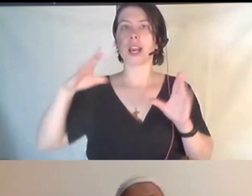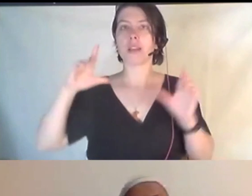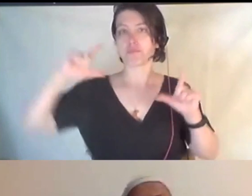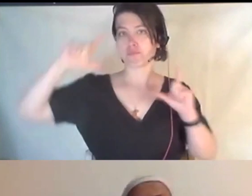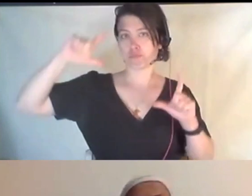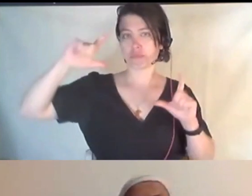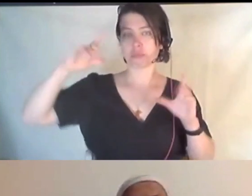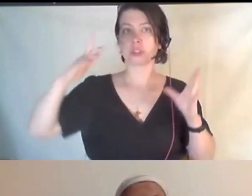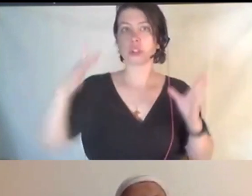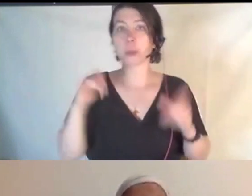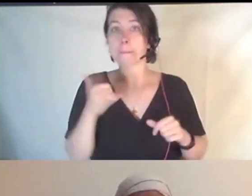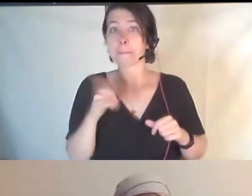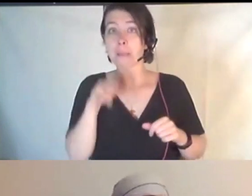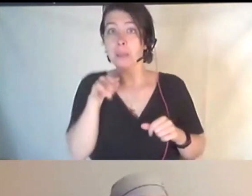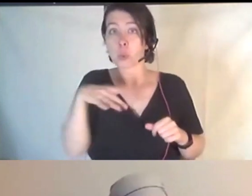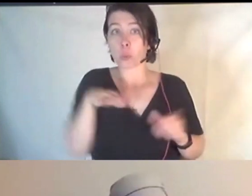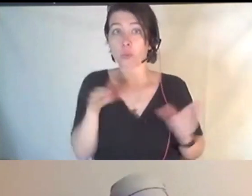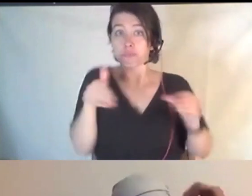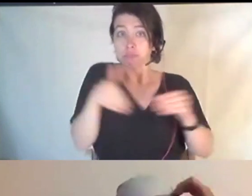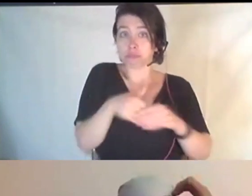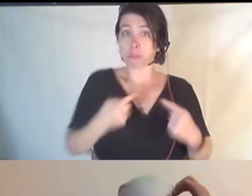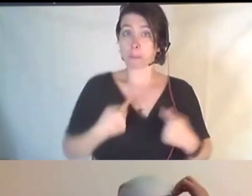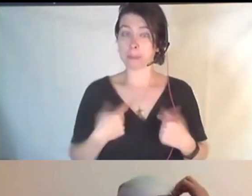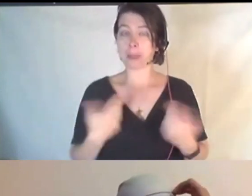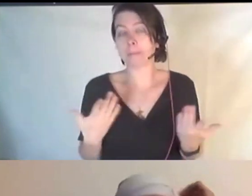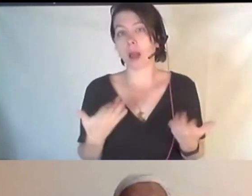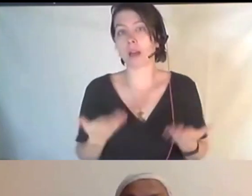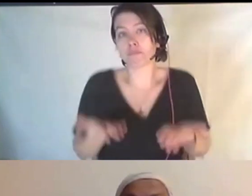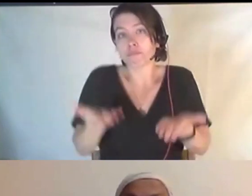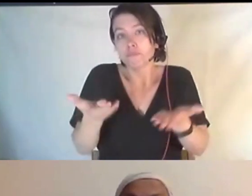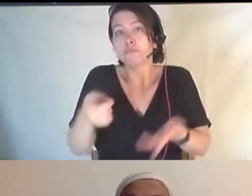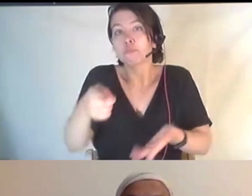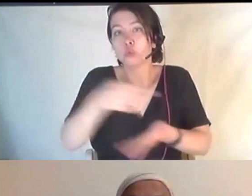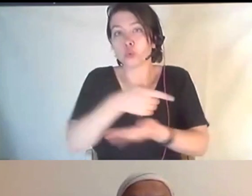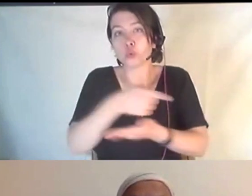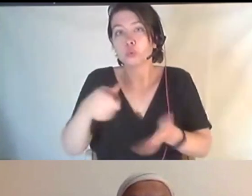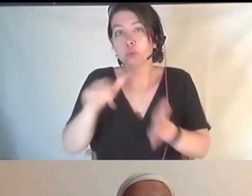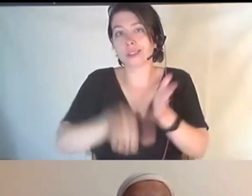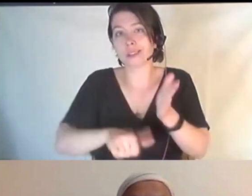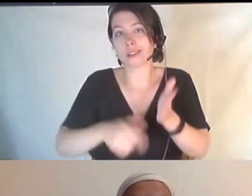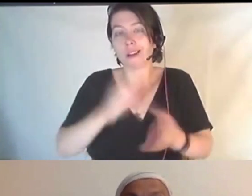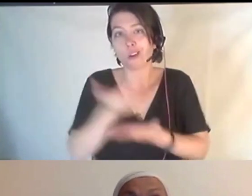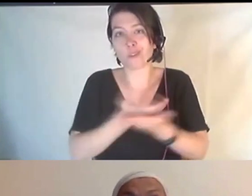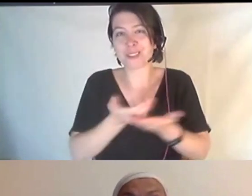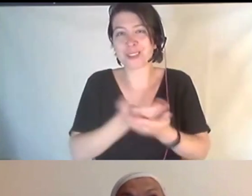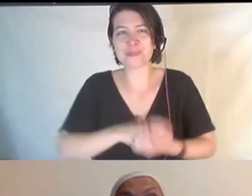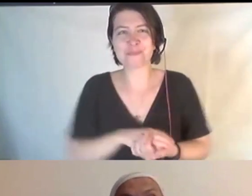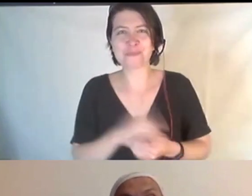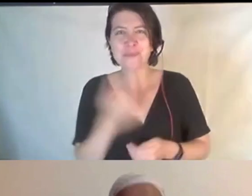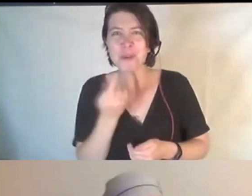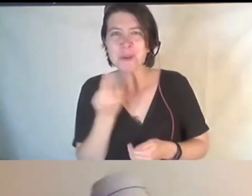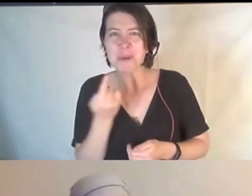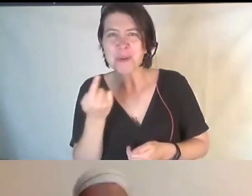to maybe include me. So, but I'll let you start the conversation off first. Do you want to go first? No, you go